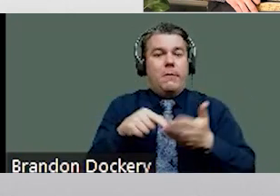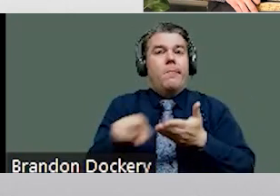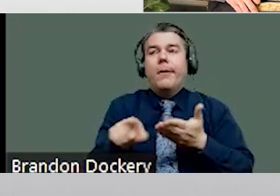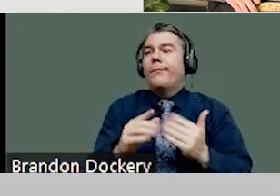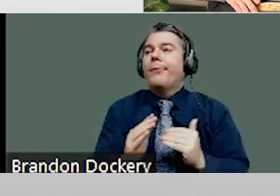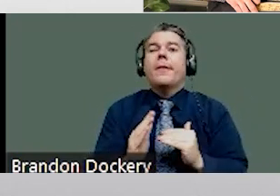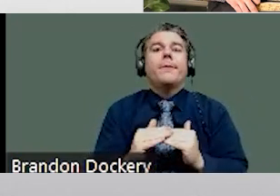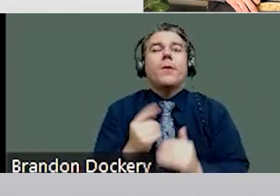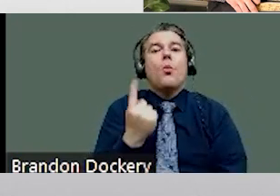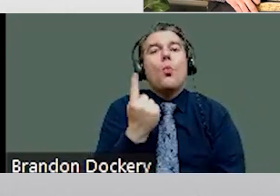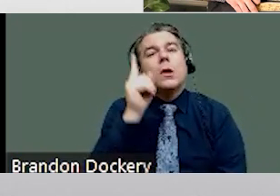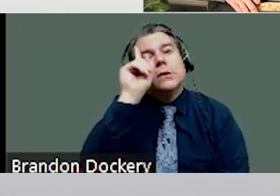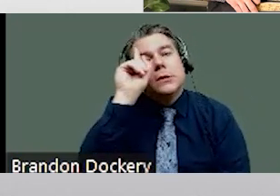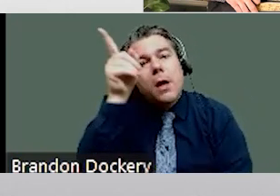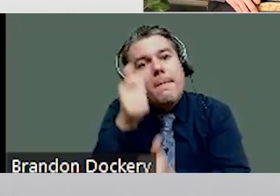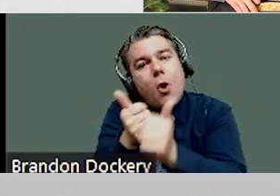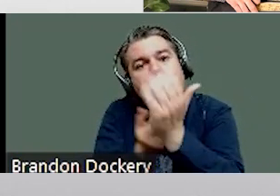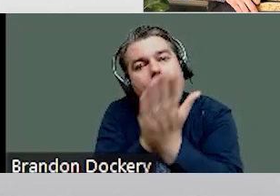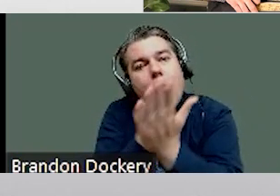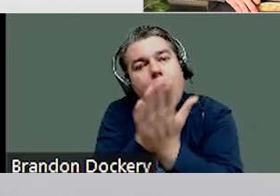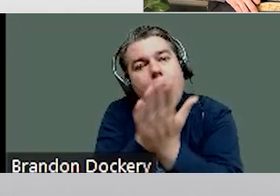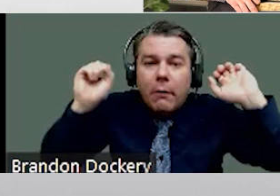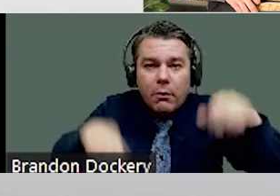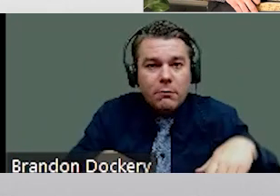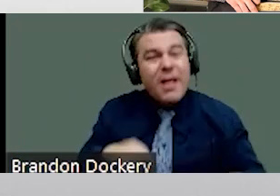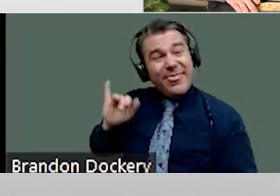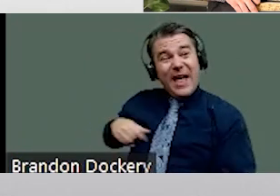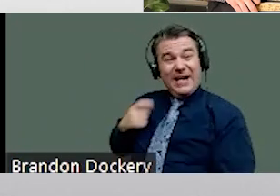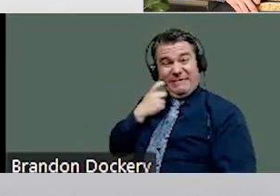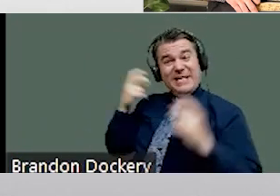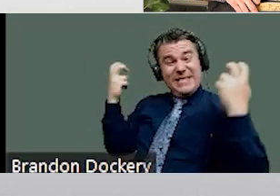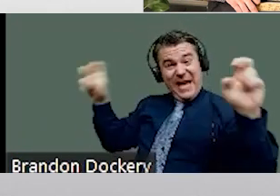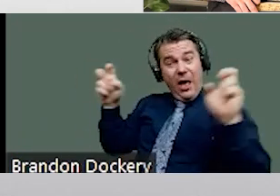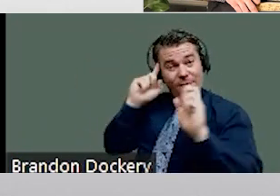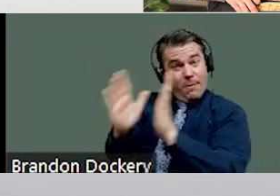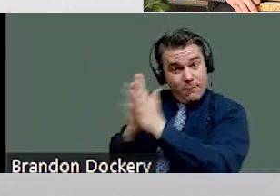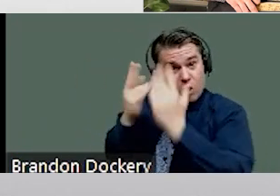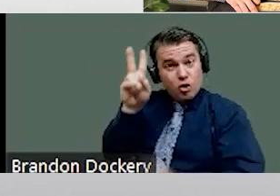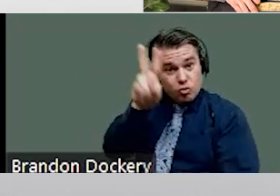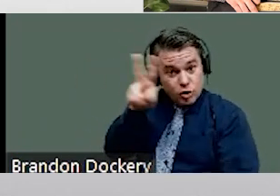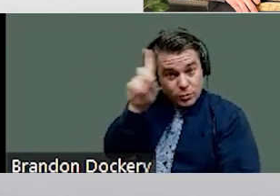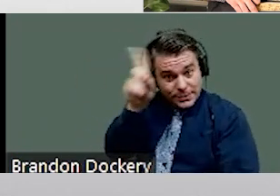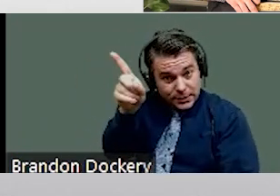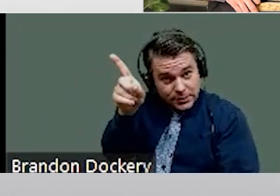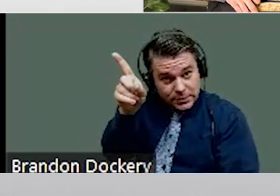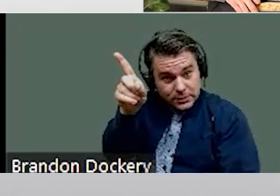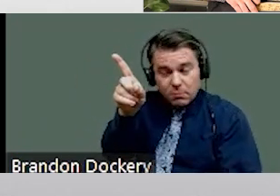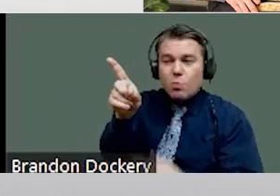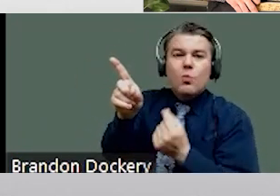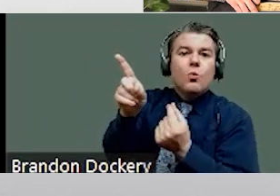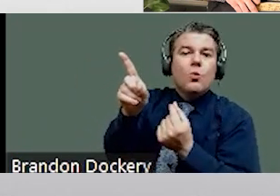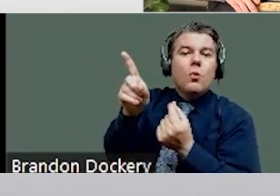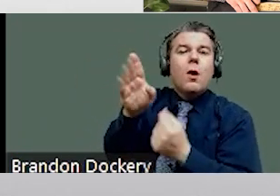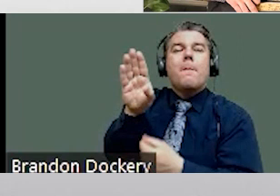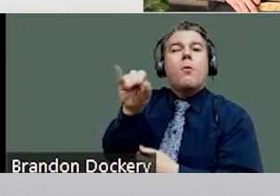paid as little as a cent an hour. The 22 cents an hour that is the main title of the book comes